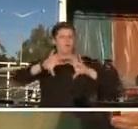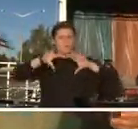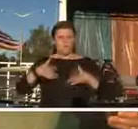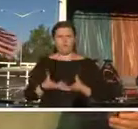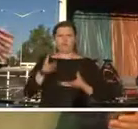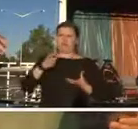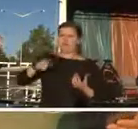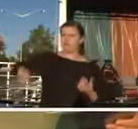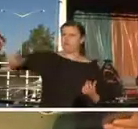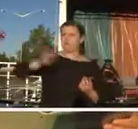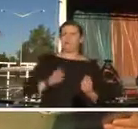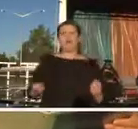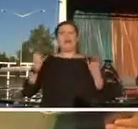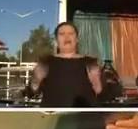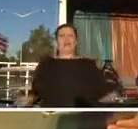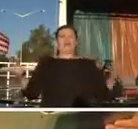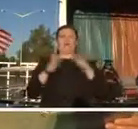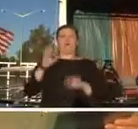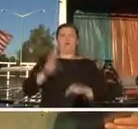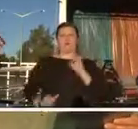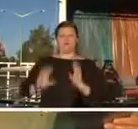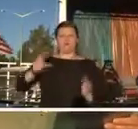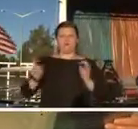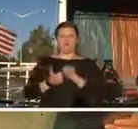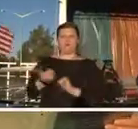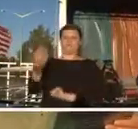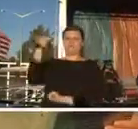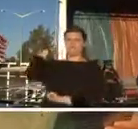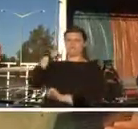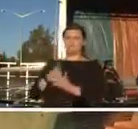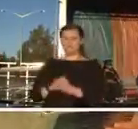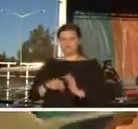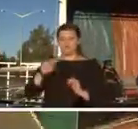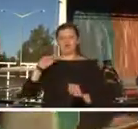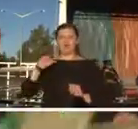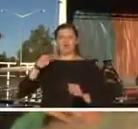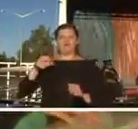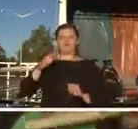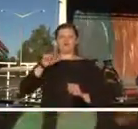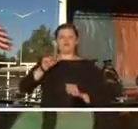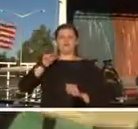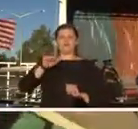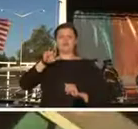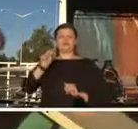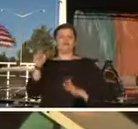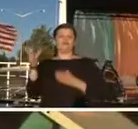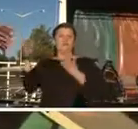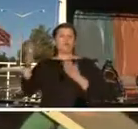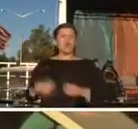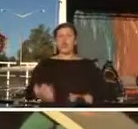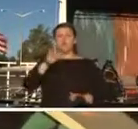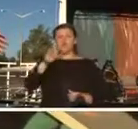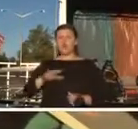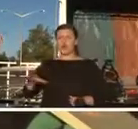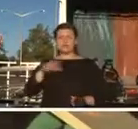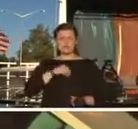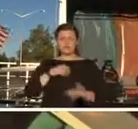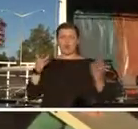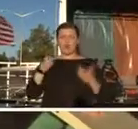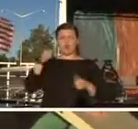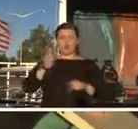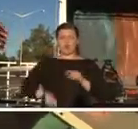now more than ever. As Angela Davis suggested, no longer accept the things that you cannot